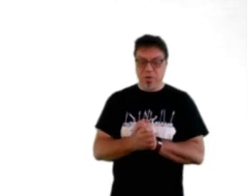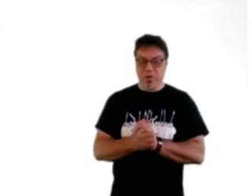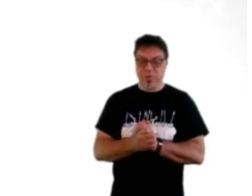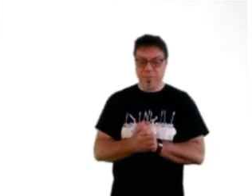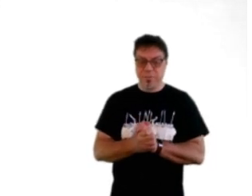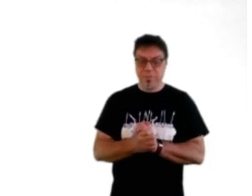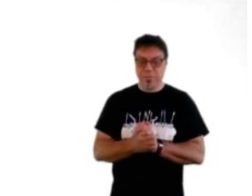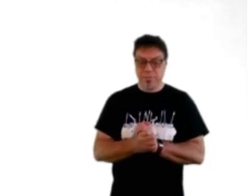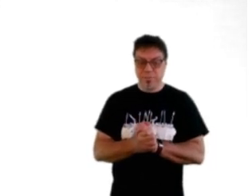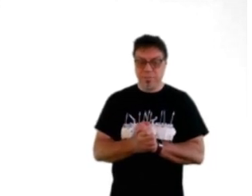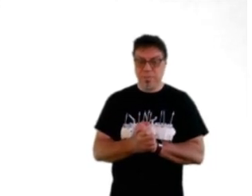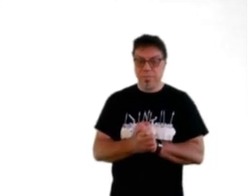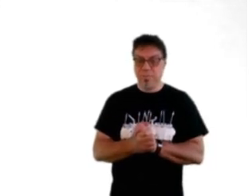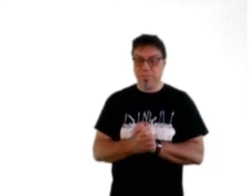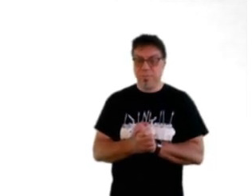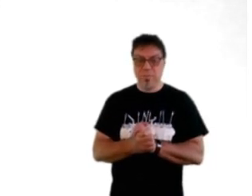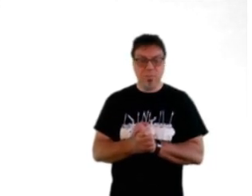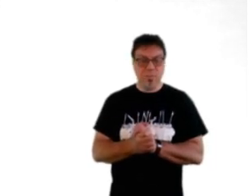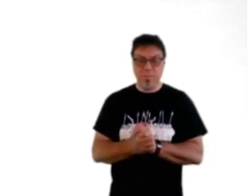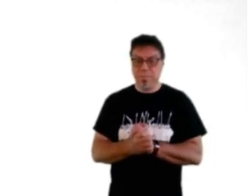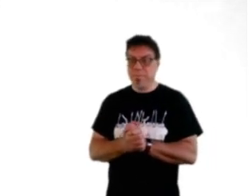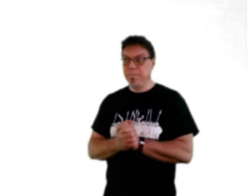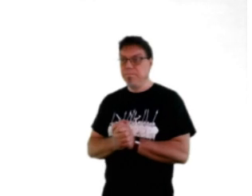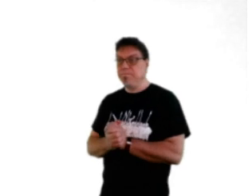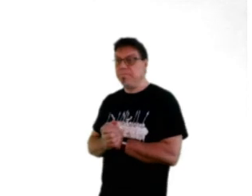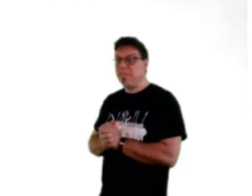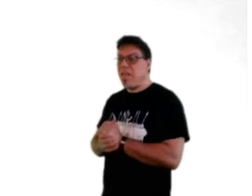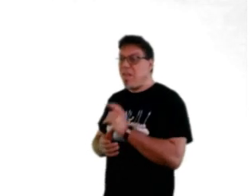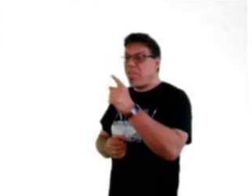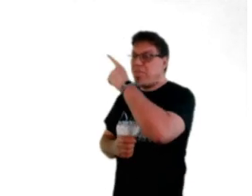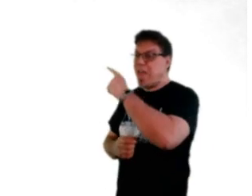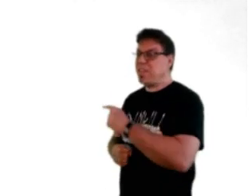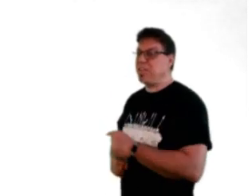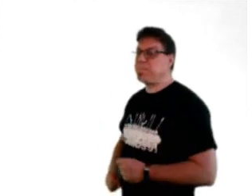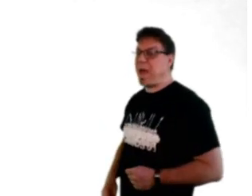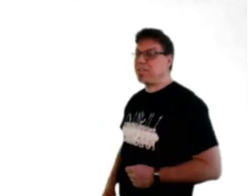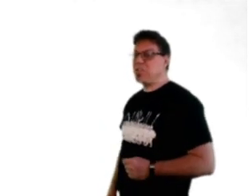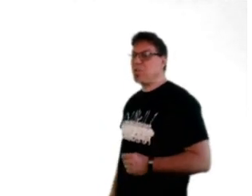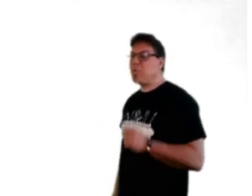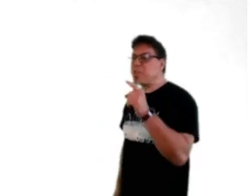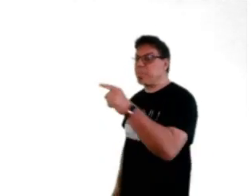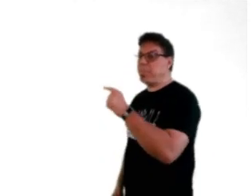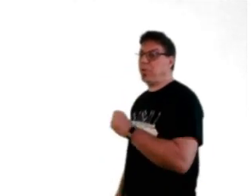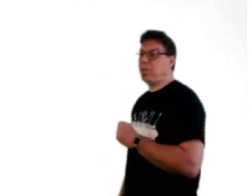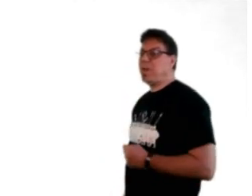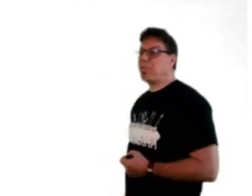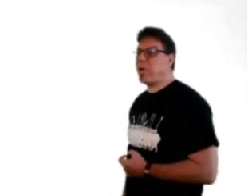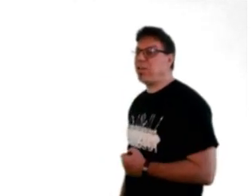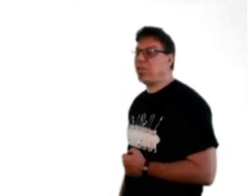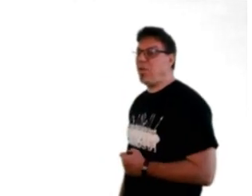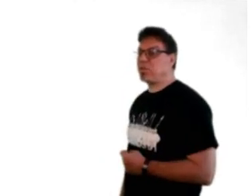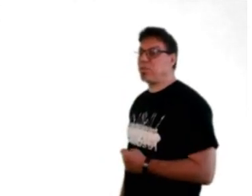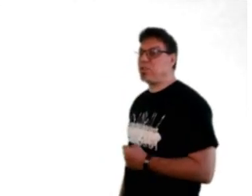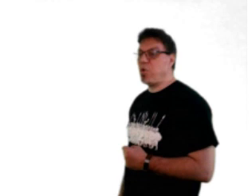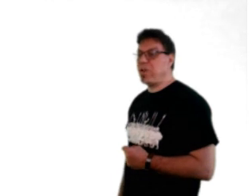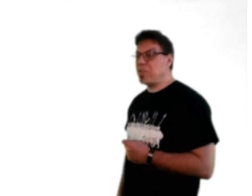of the Lord. Glory to you, O Lord. The they in this passage was the people, the